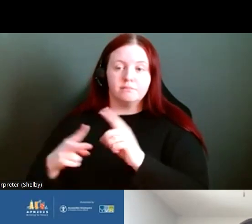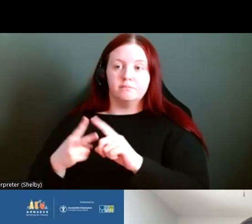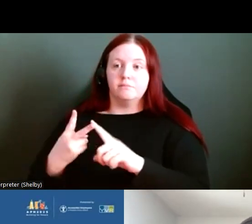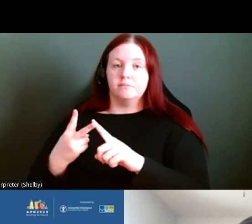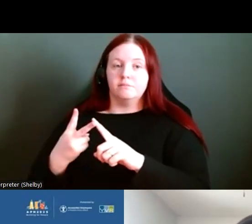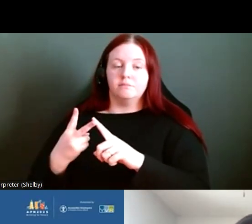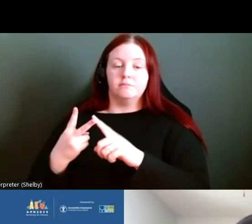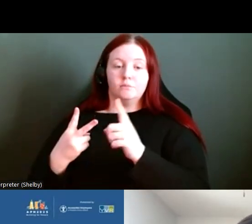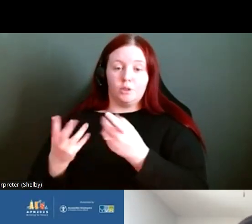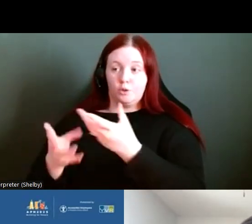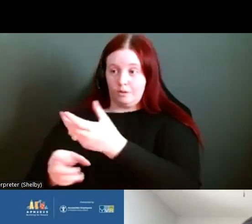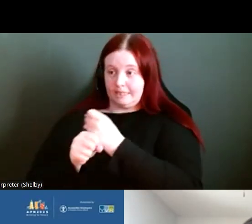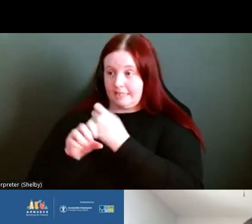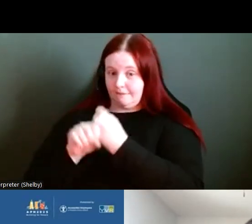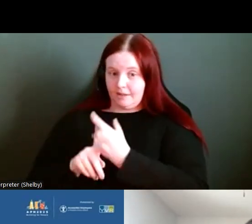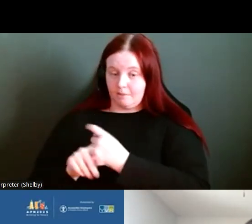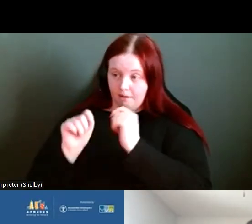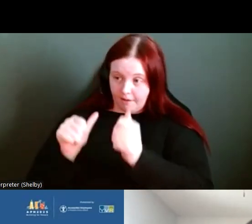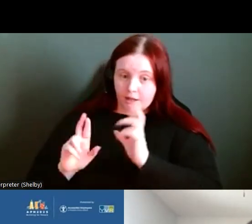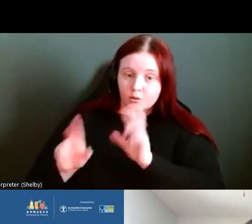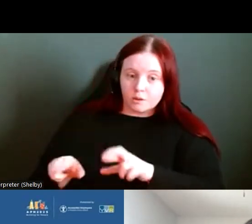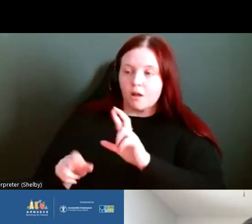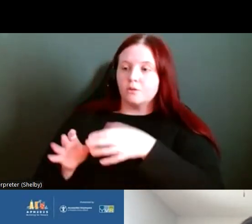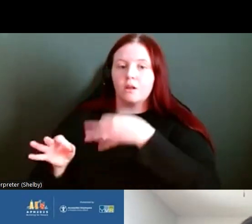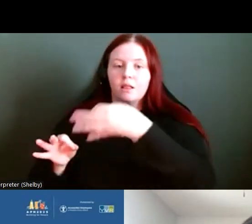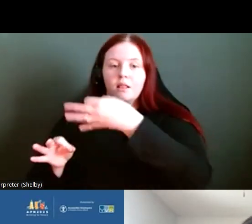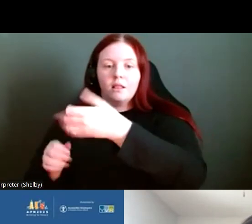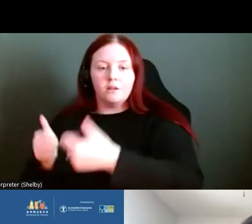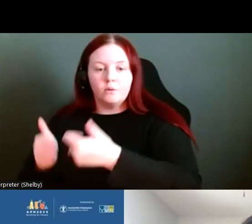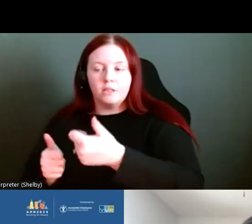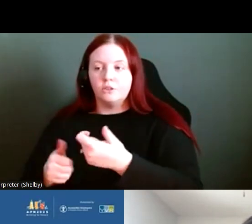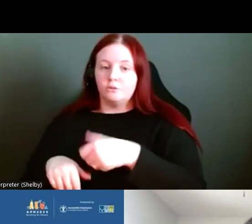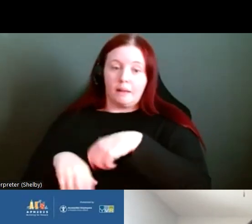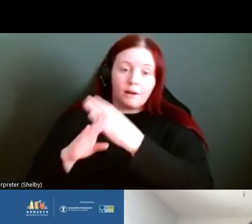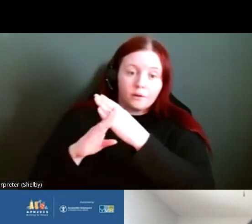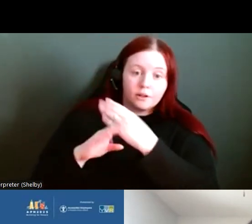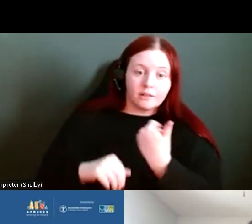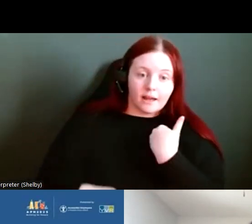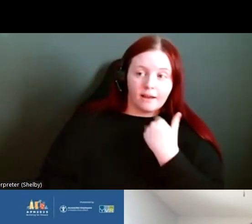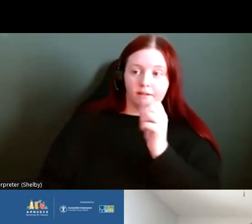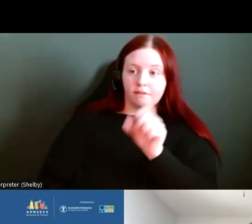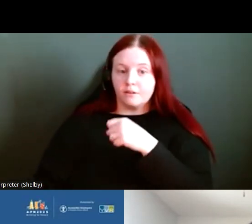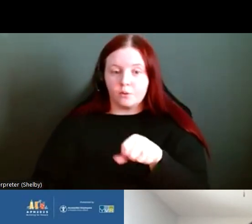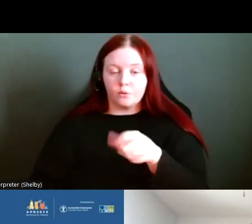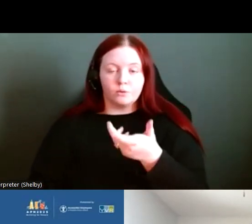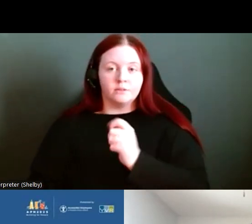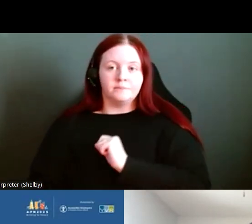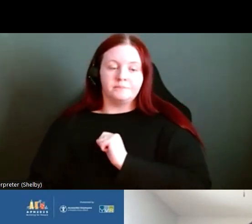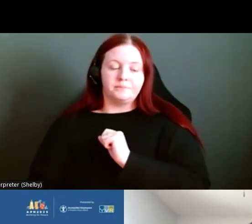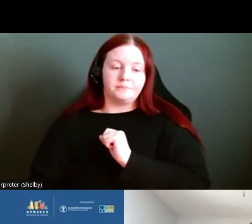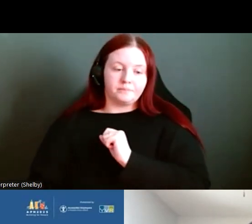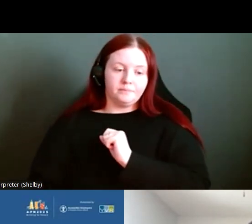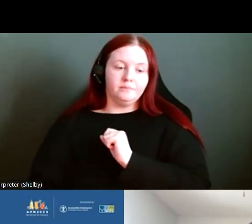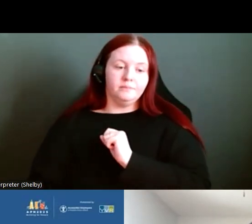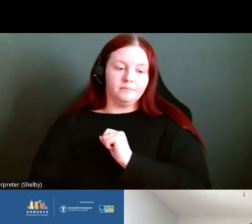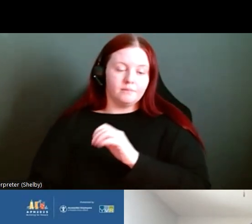you resolve any kind of feedback or barriers that people encountered? And then also, depending